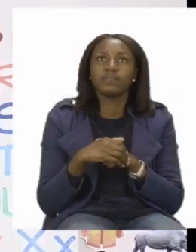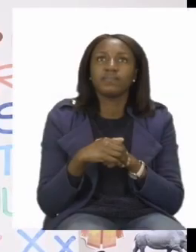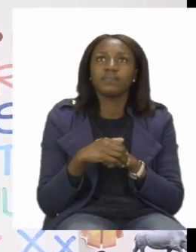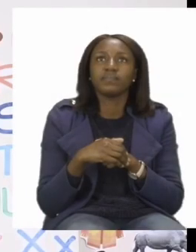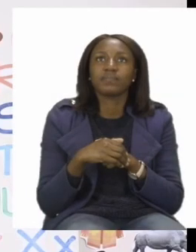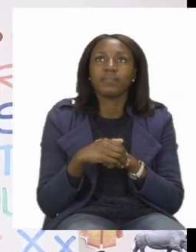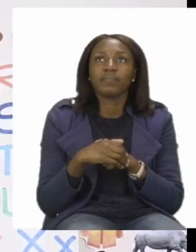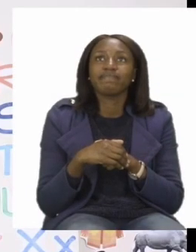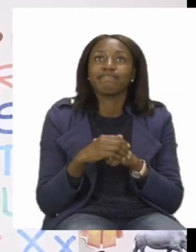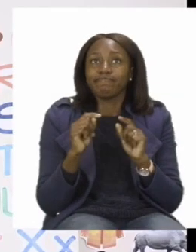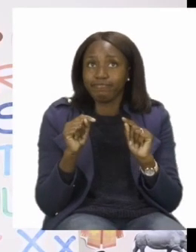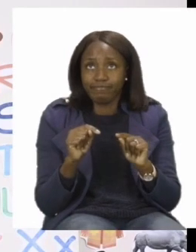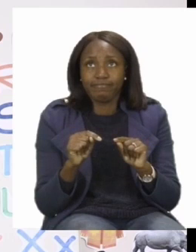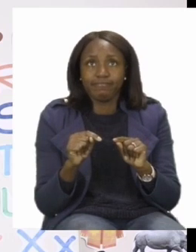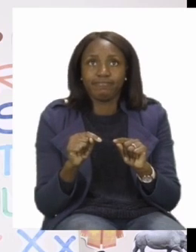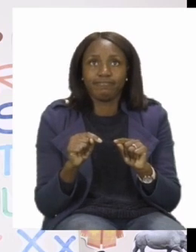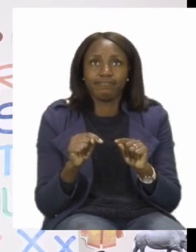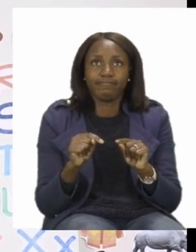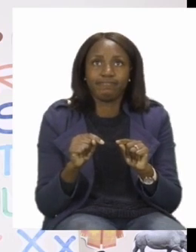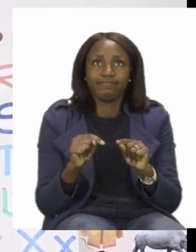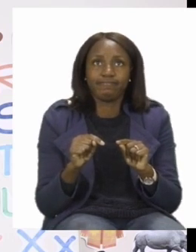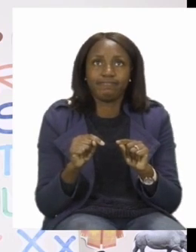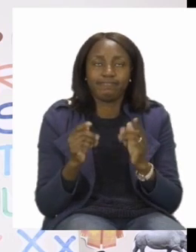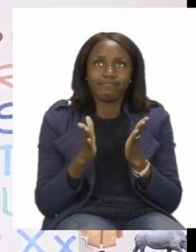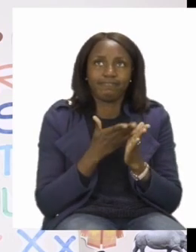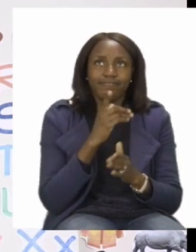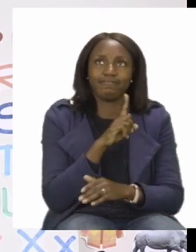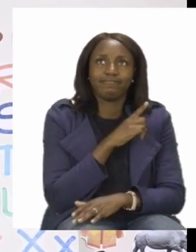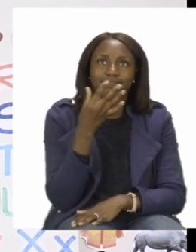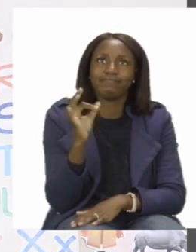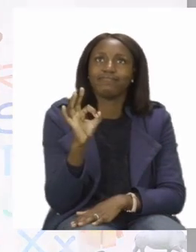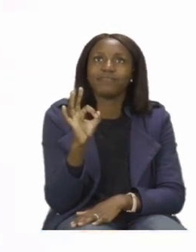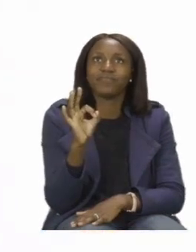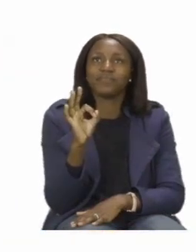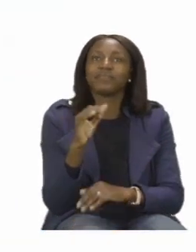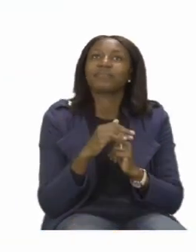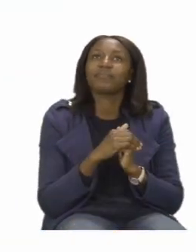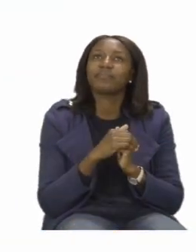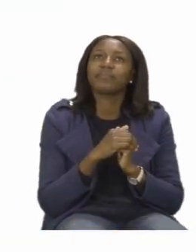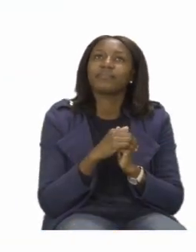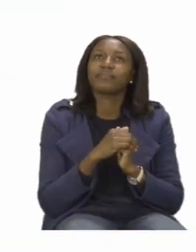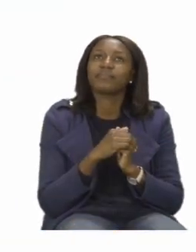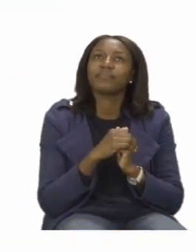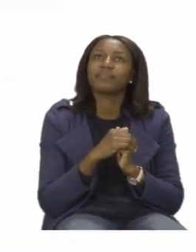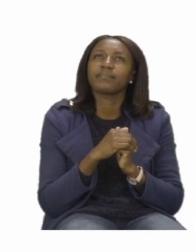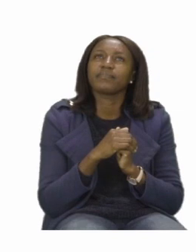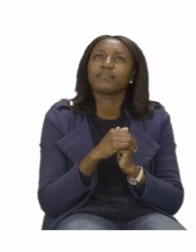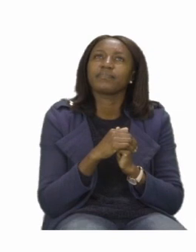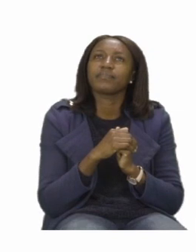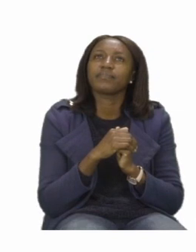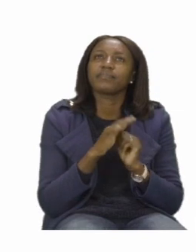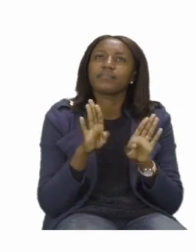For our lesson now, boys and girls, let us shift to page 19. On page 19, we are going to be doing